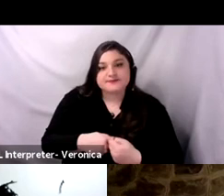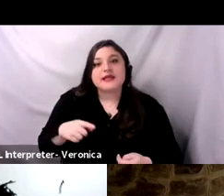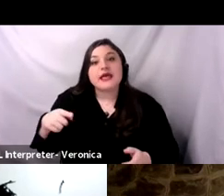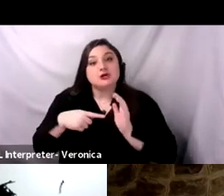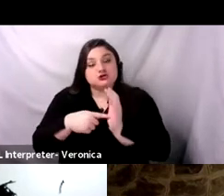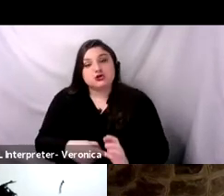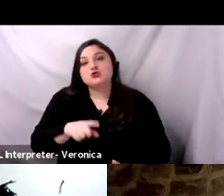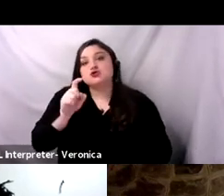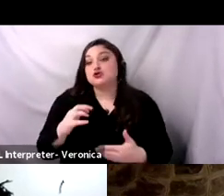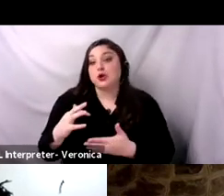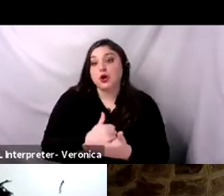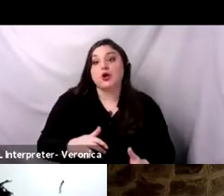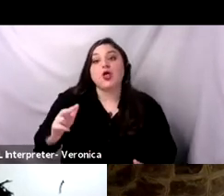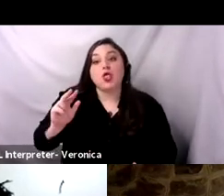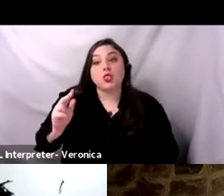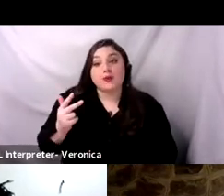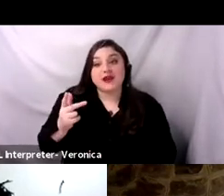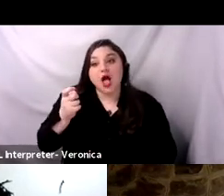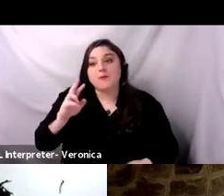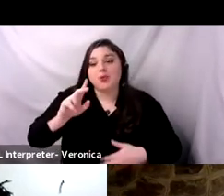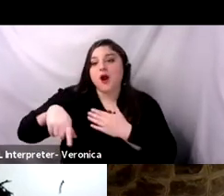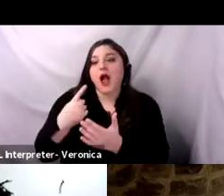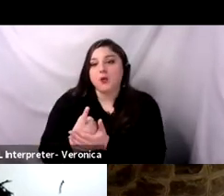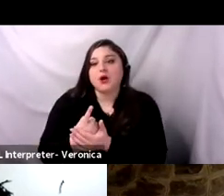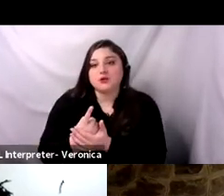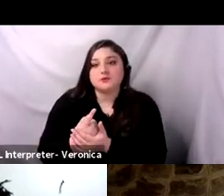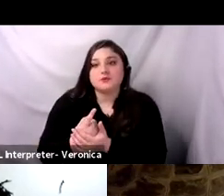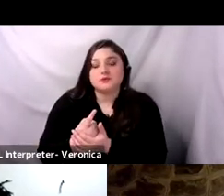hour in Ghana. So